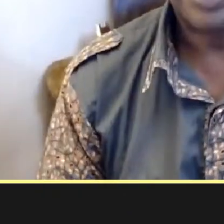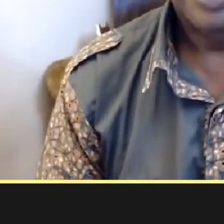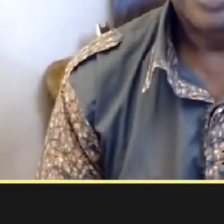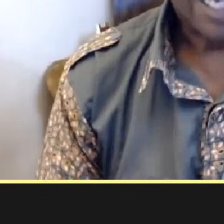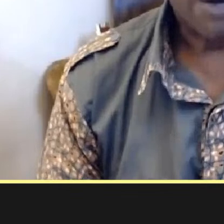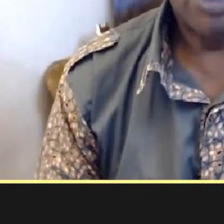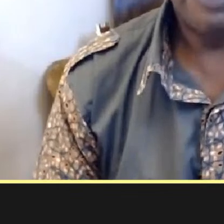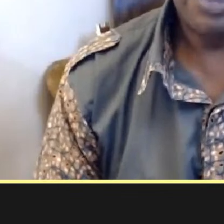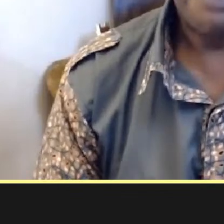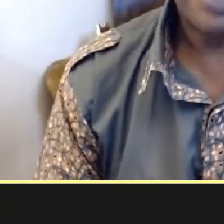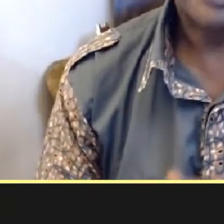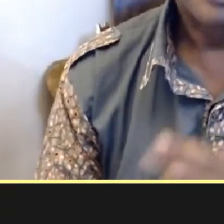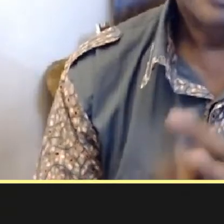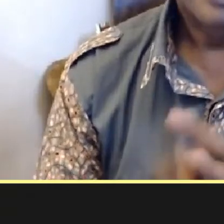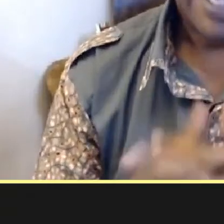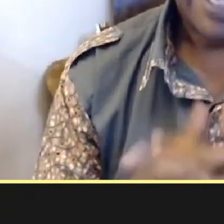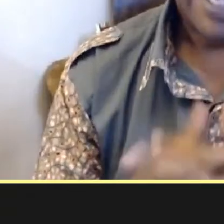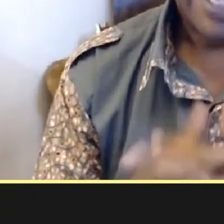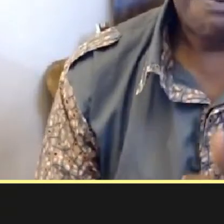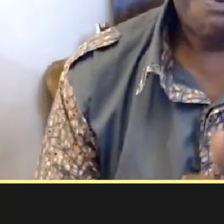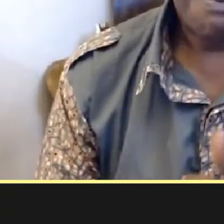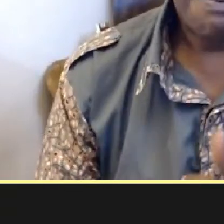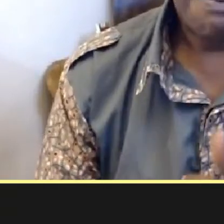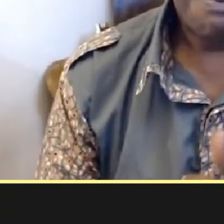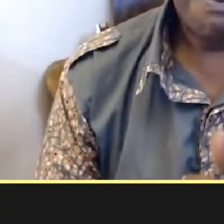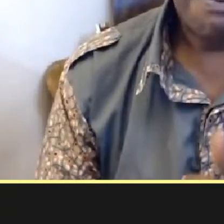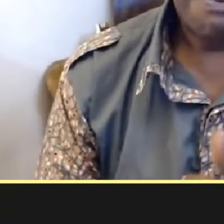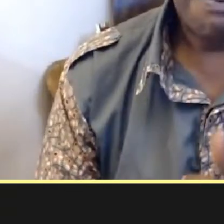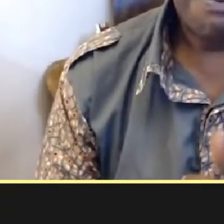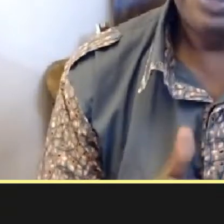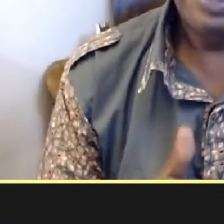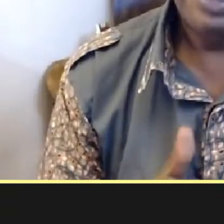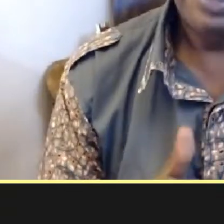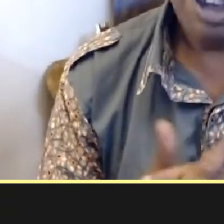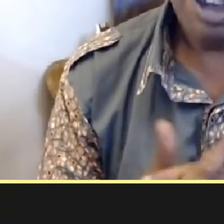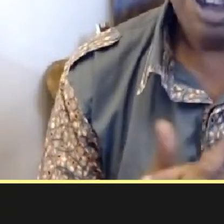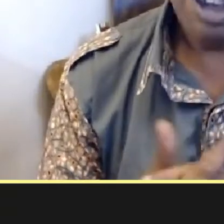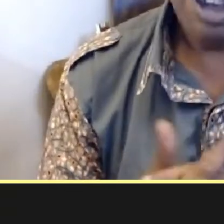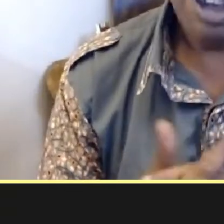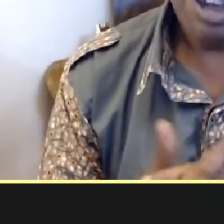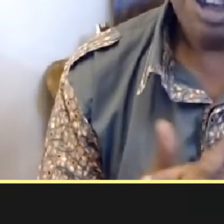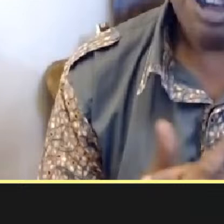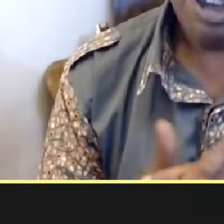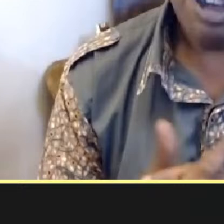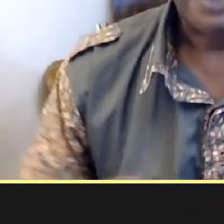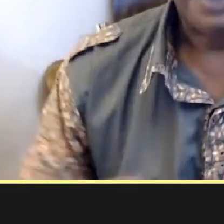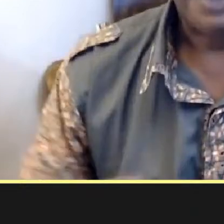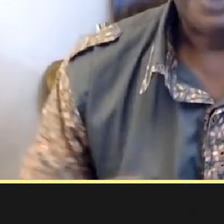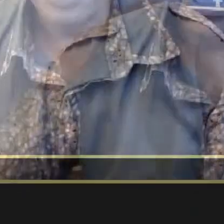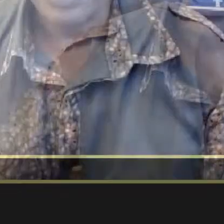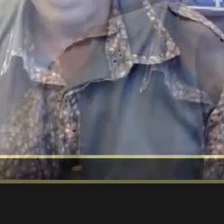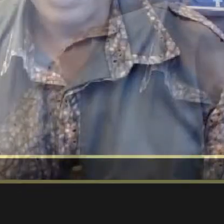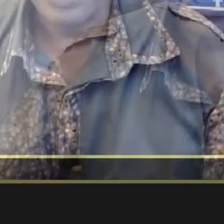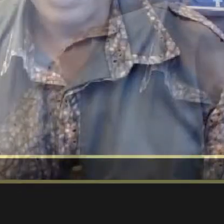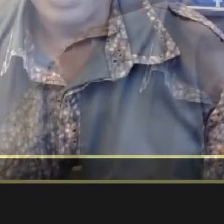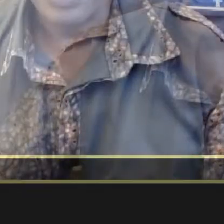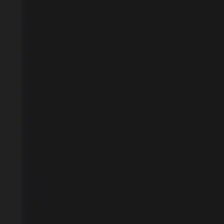regard. And with those few remarks, I hand back to you, the moderator, and thank you very much, everyone, for listening. Asanteni